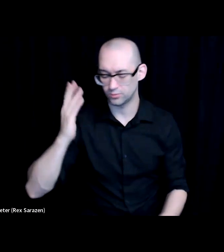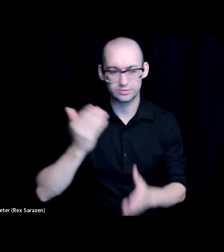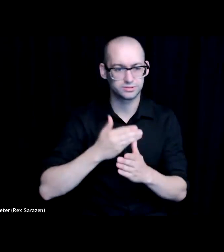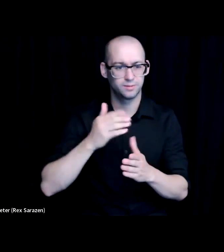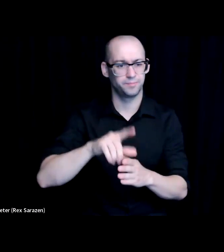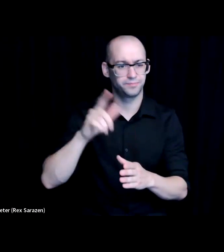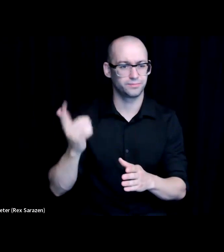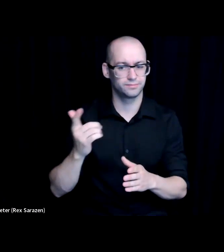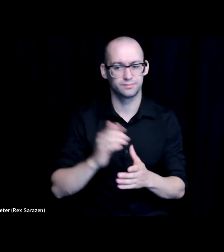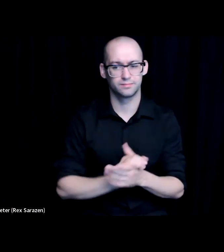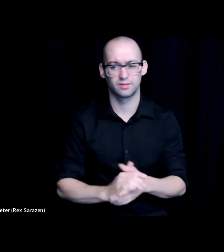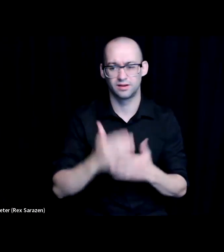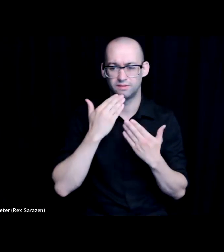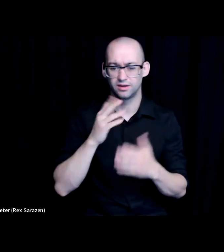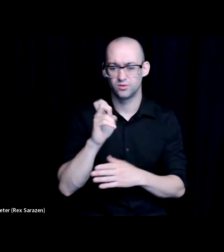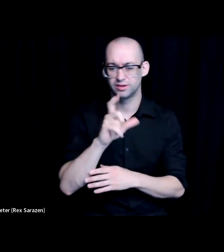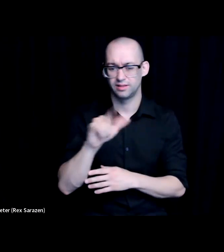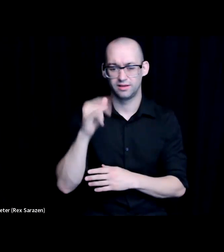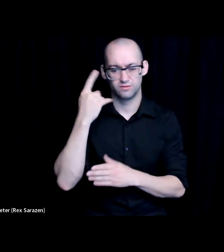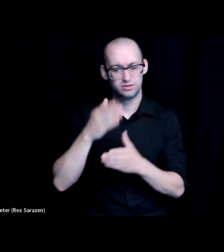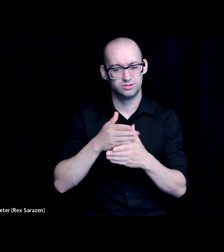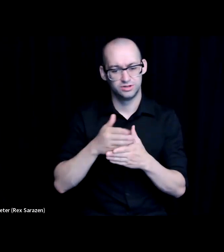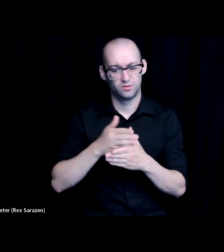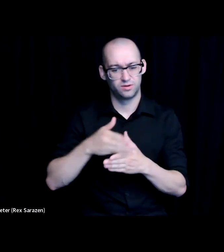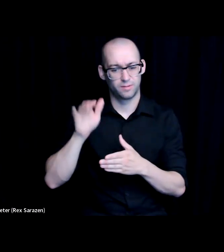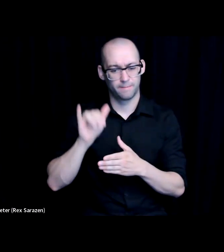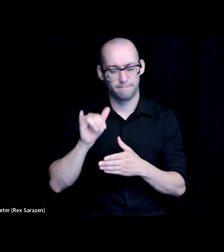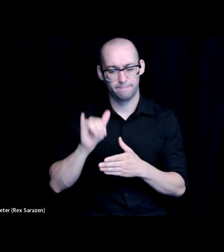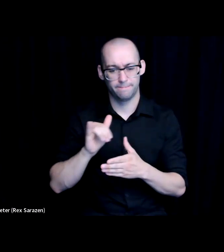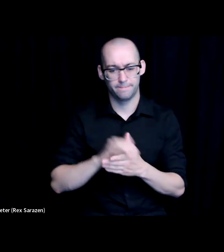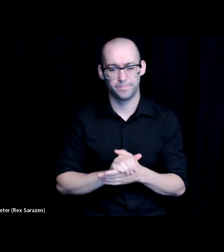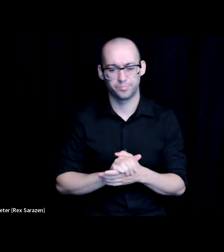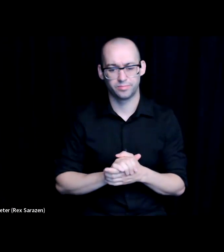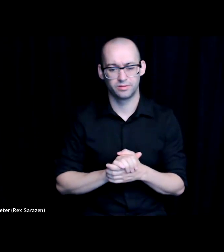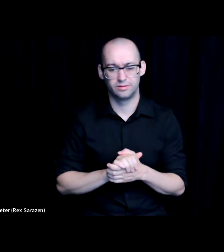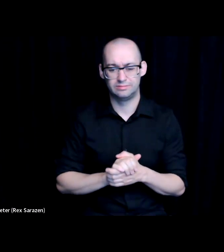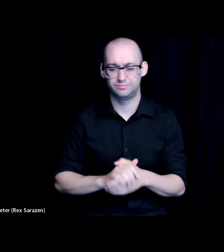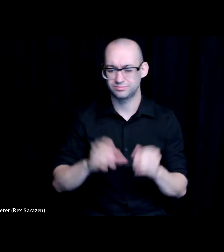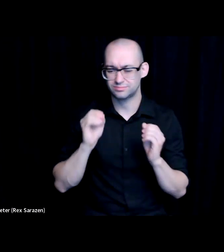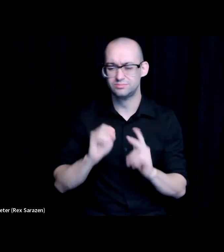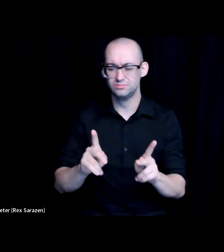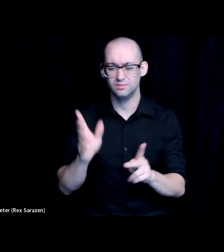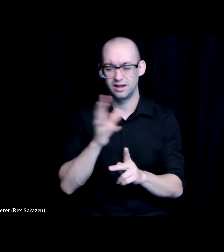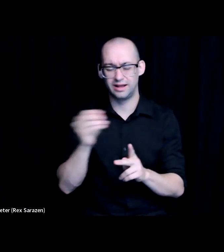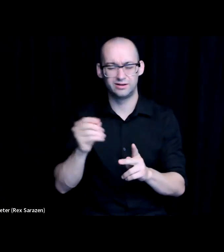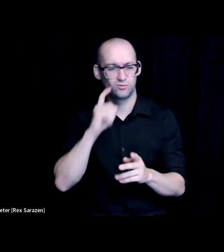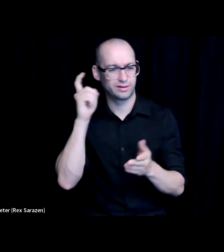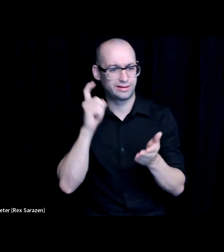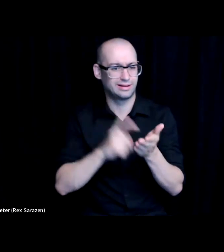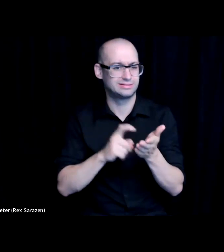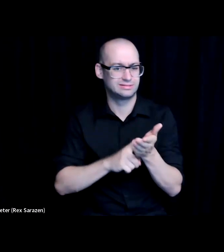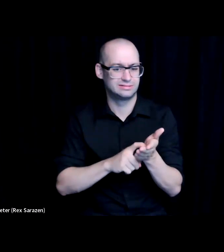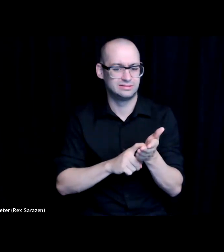Thank you so much, Kelly, for sharing that, the gaps and the opportunities, and also recognizing that